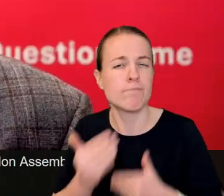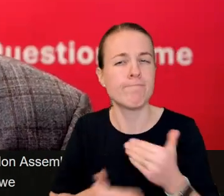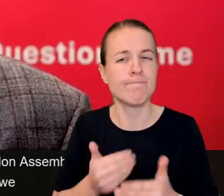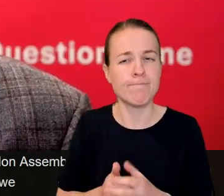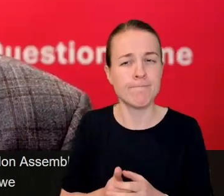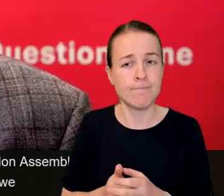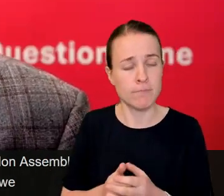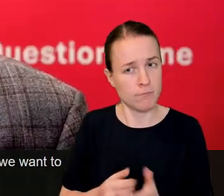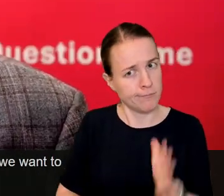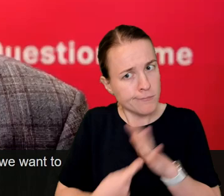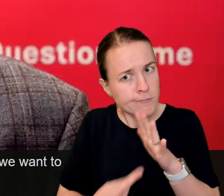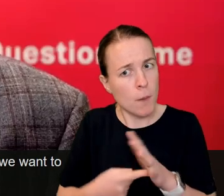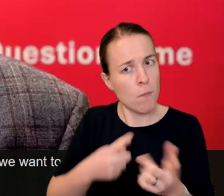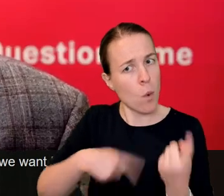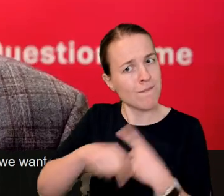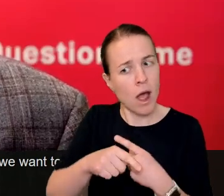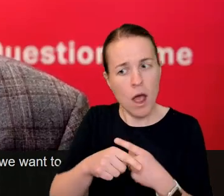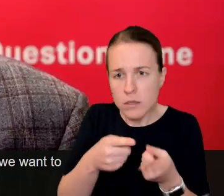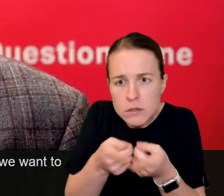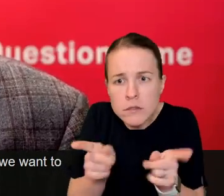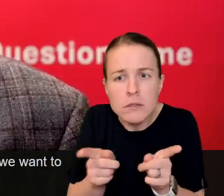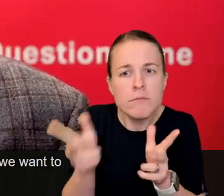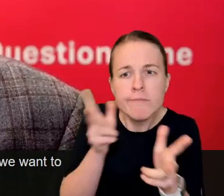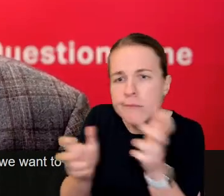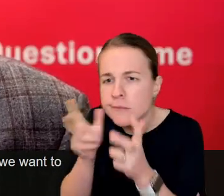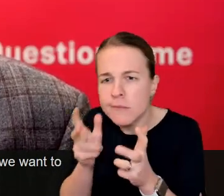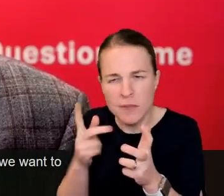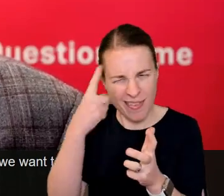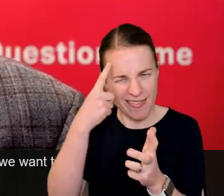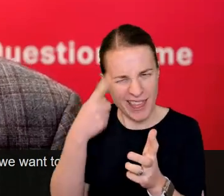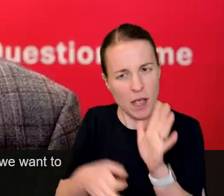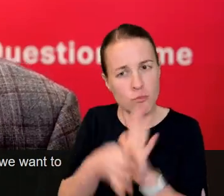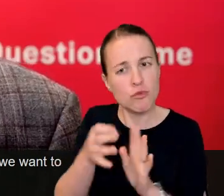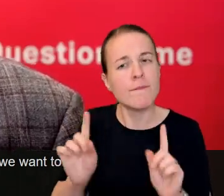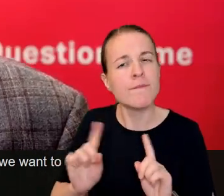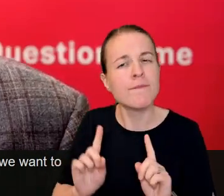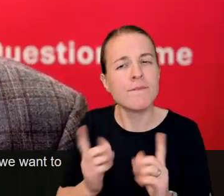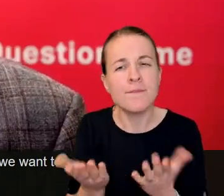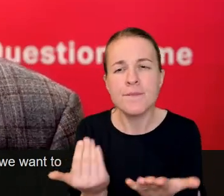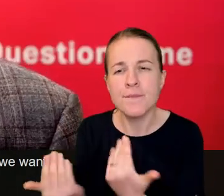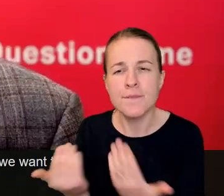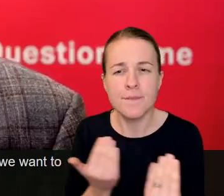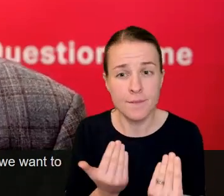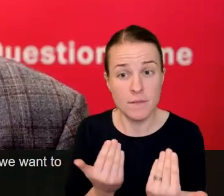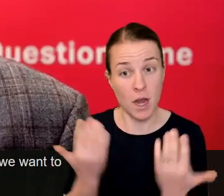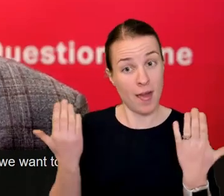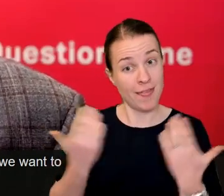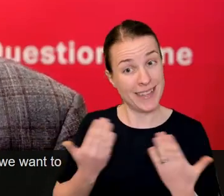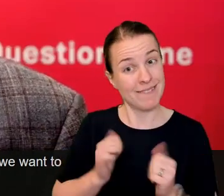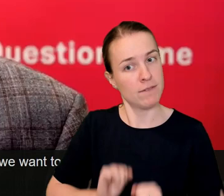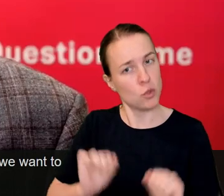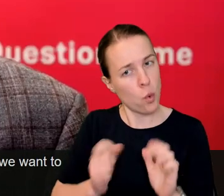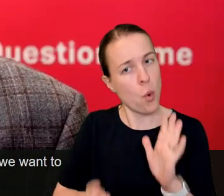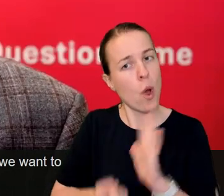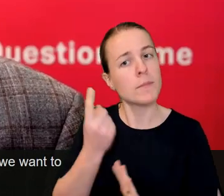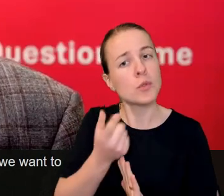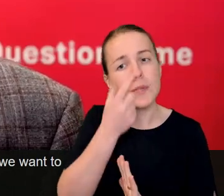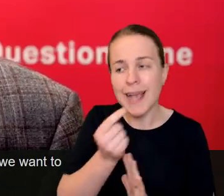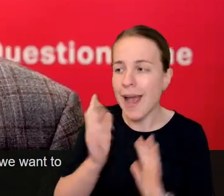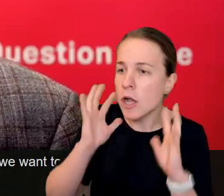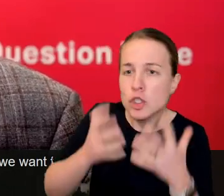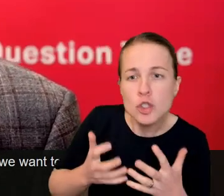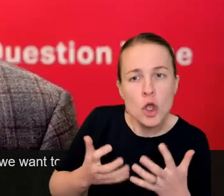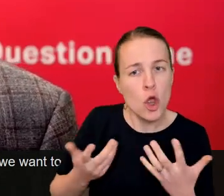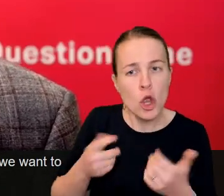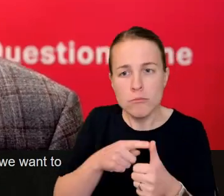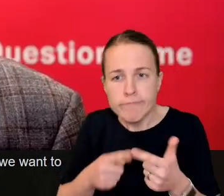you about things that need to be improved. Tonight is your chance to voice concerns and ask the